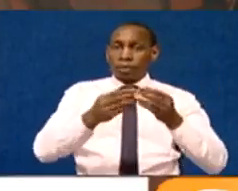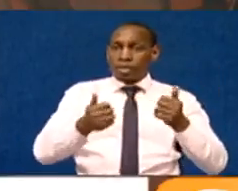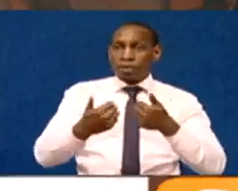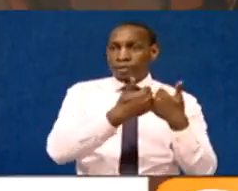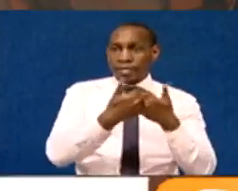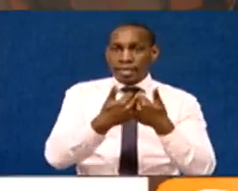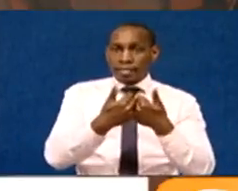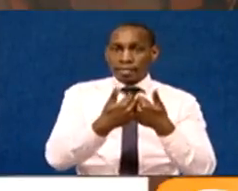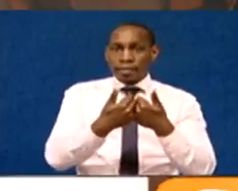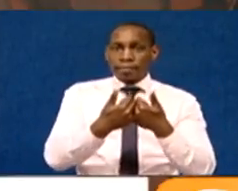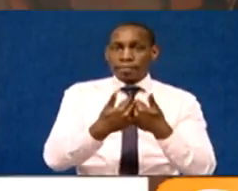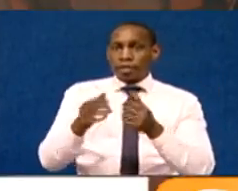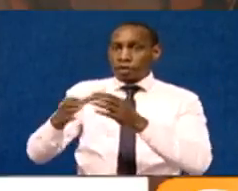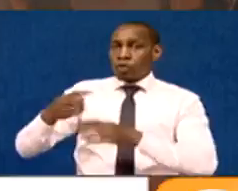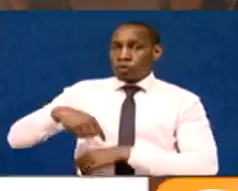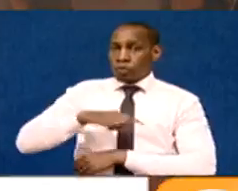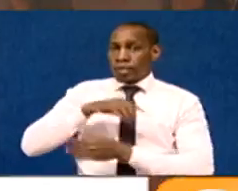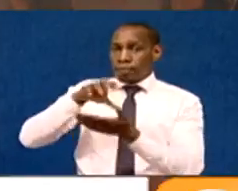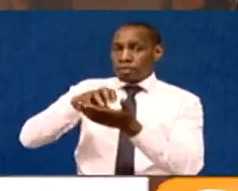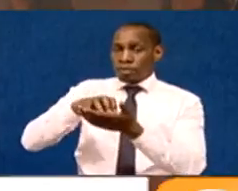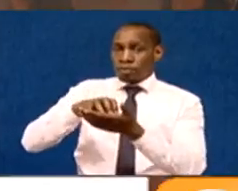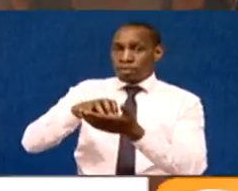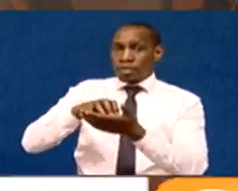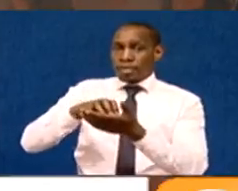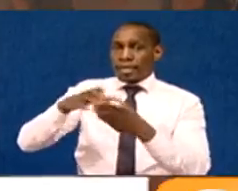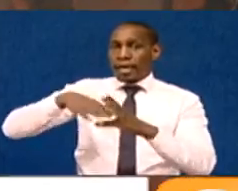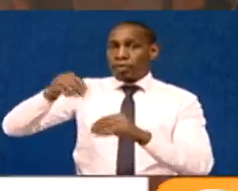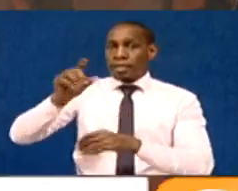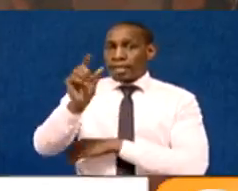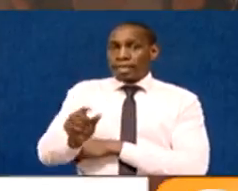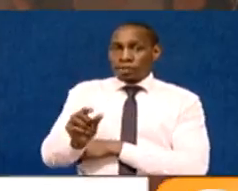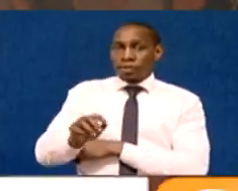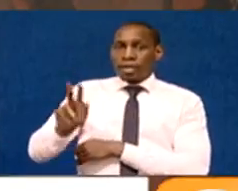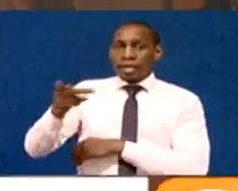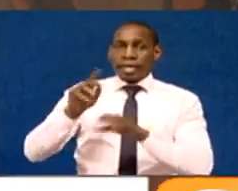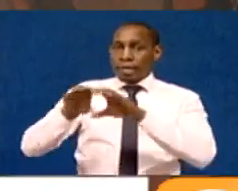the challenges they see today. So our growth momentum is more outside the